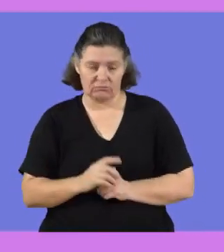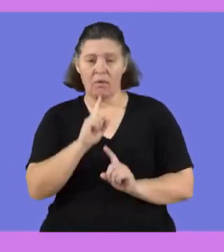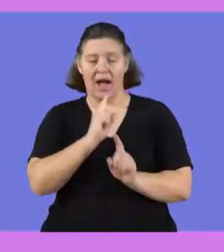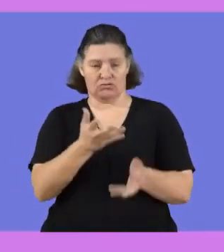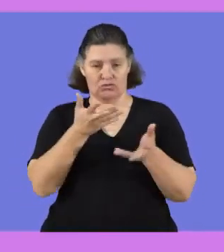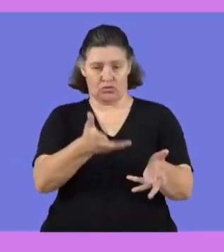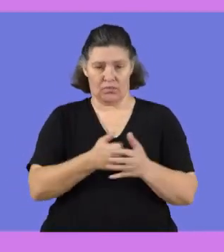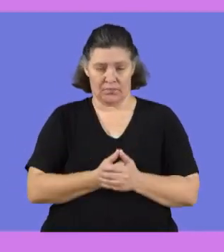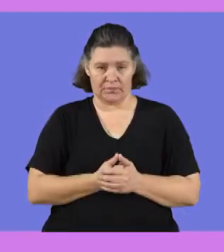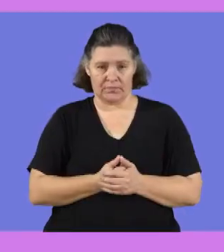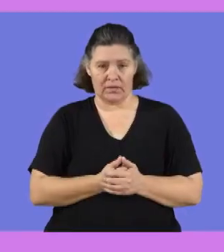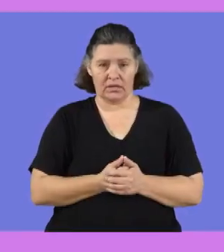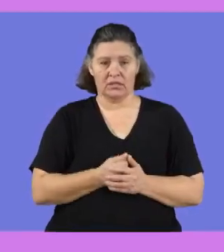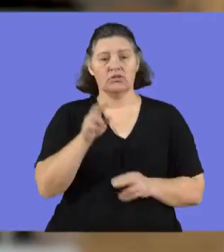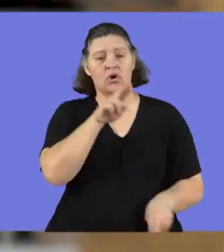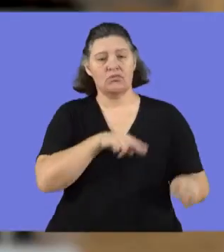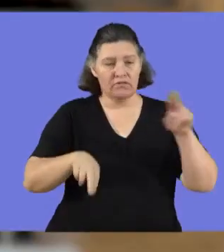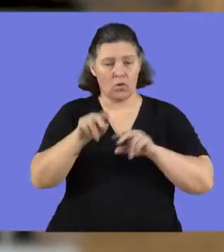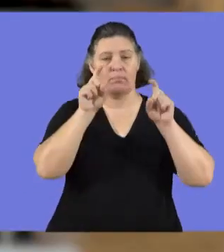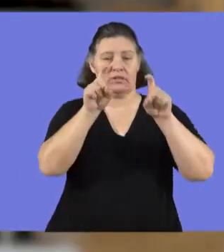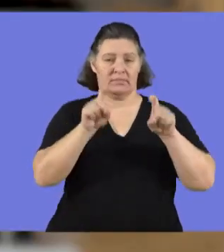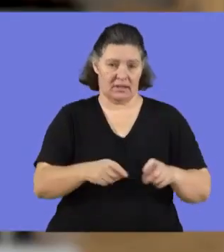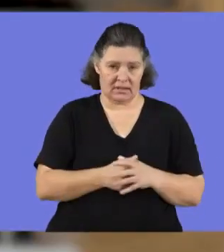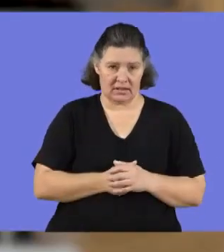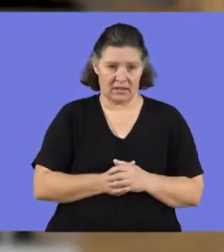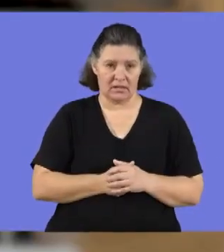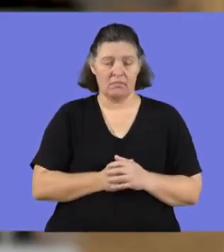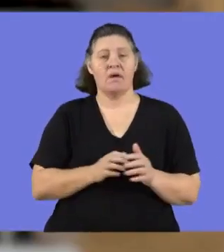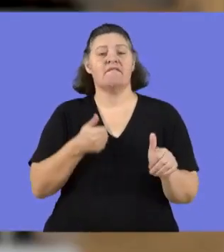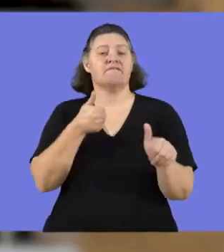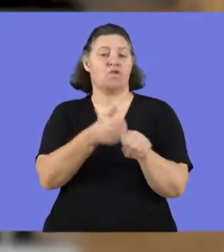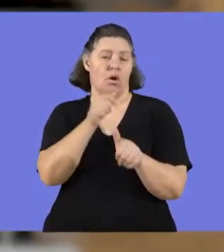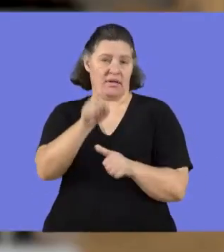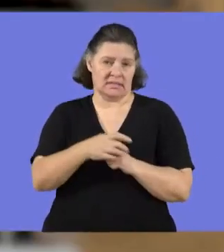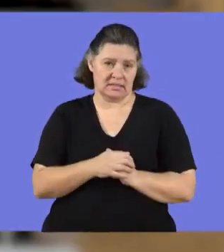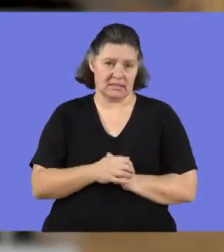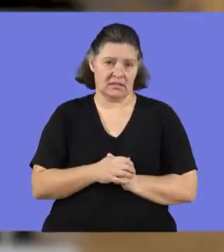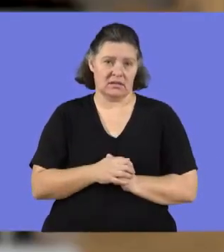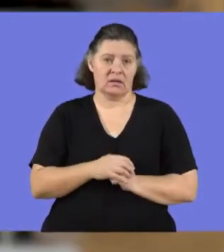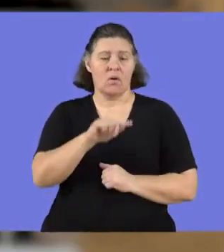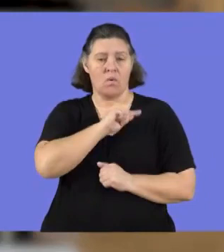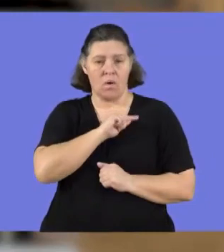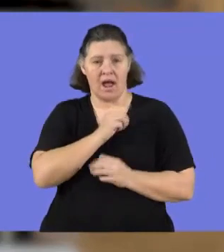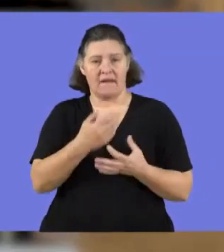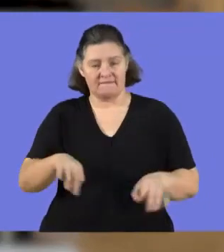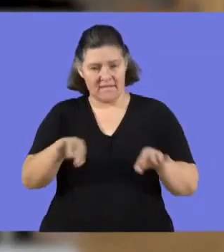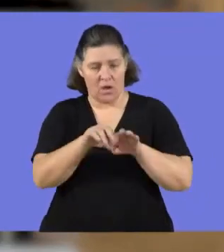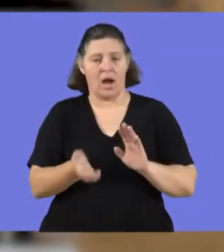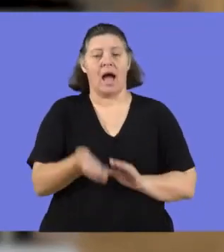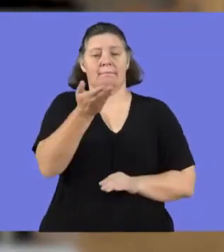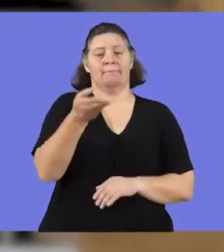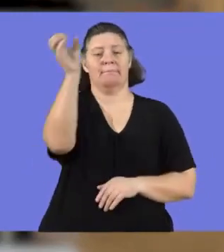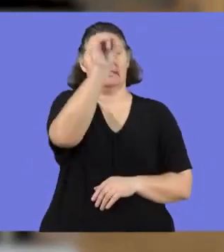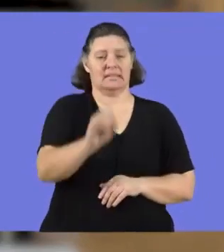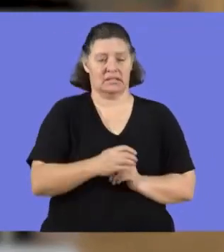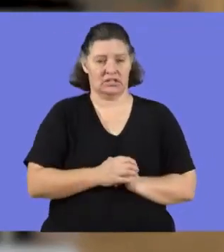is your answer. Just to review the principle that we need to follow as we are increasing a value